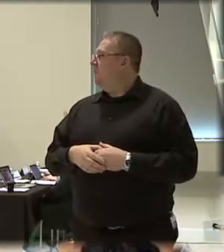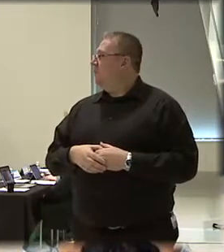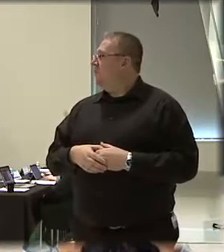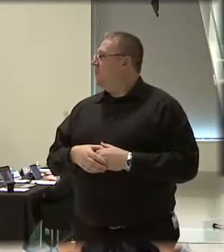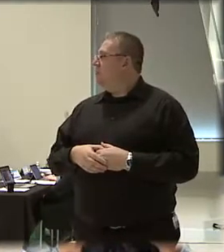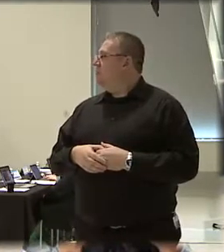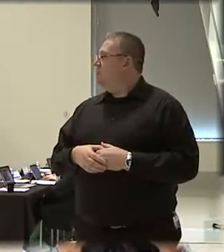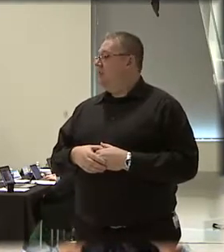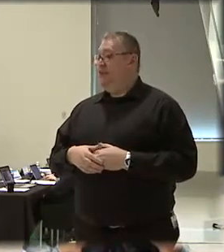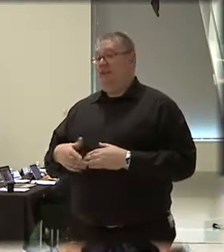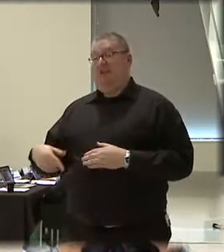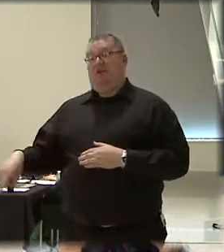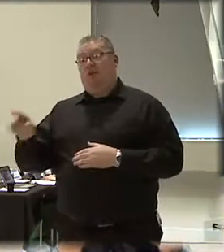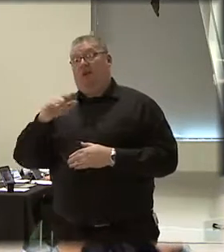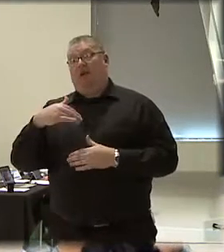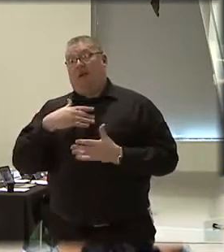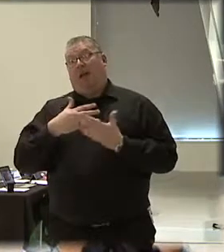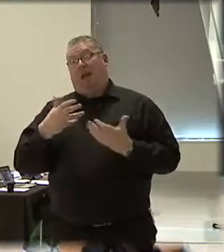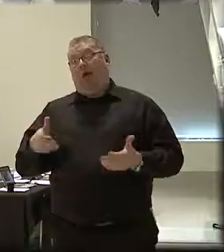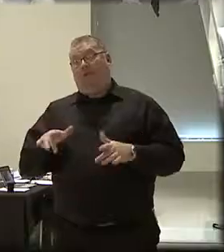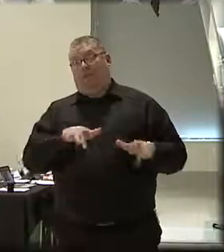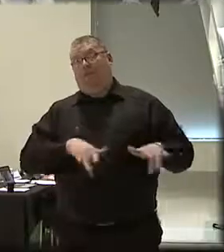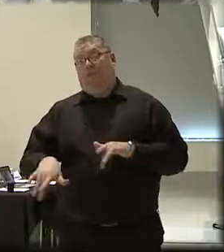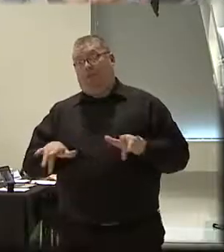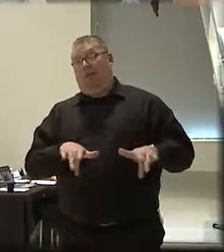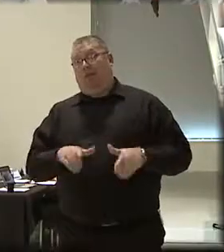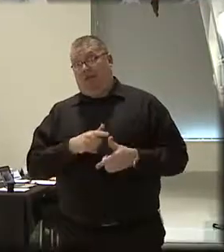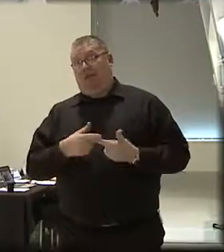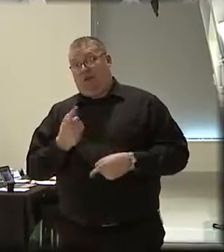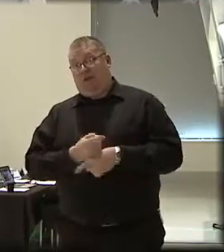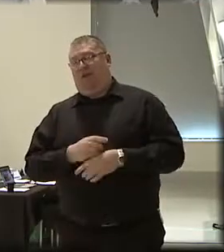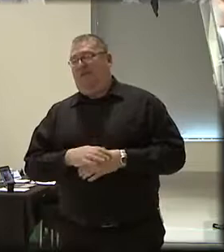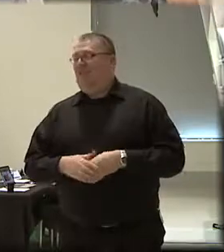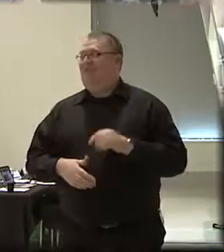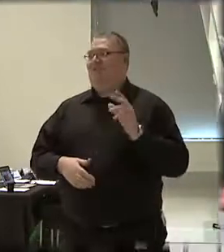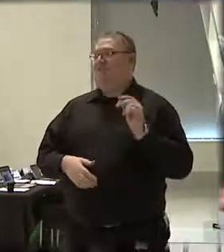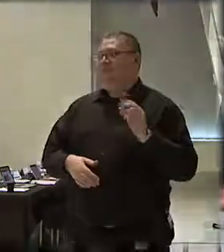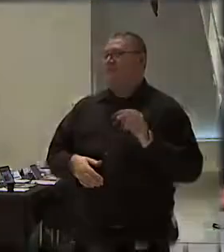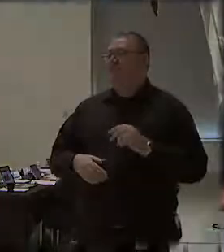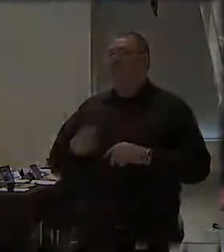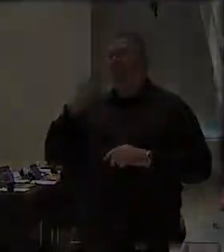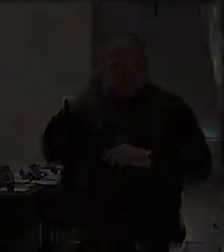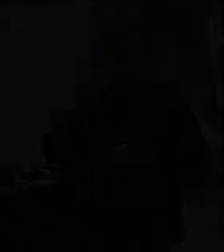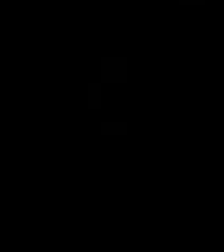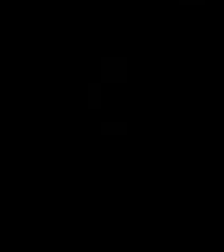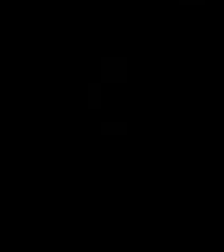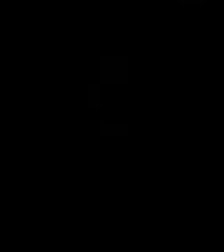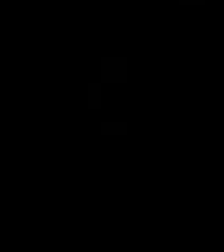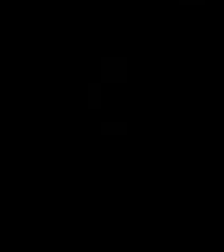You're going to have quite a record of us, I assume. No different than C-SPAN.